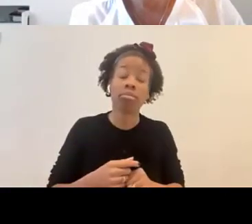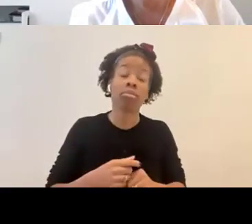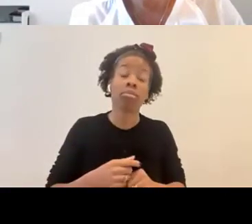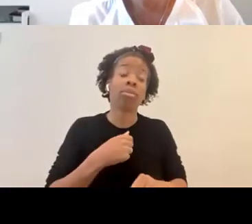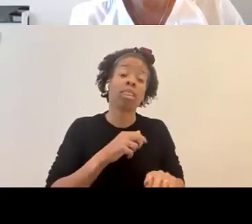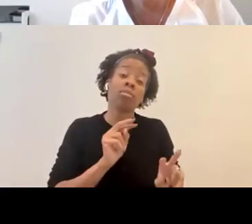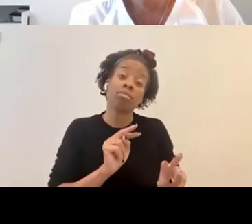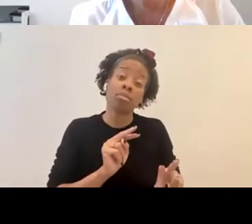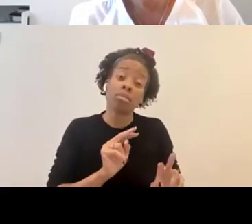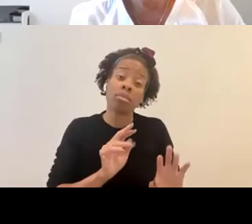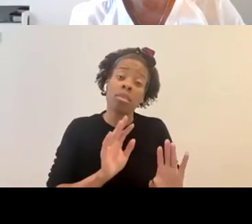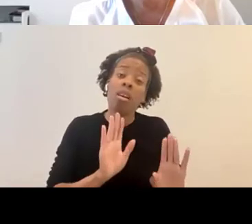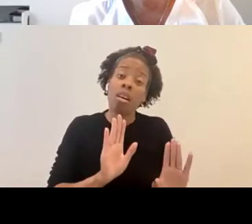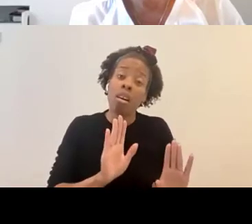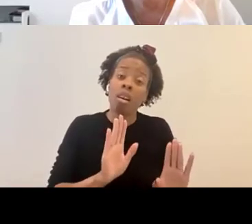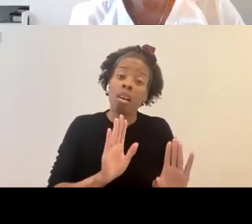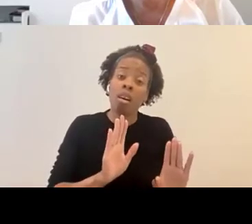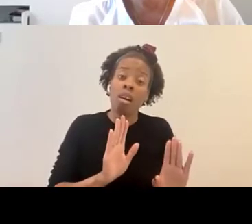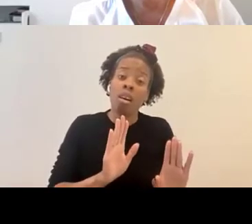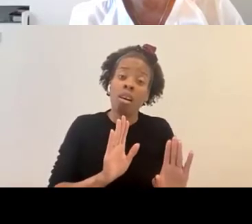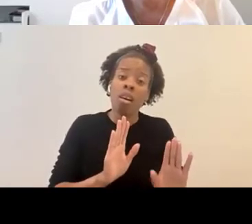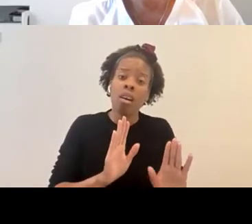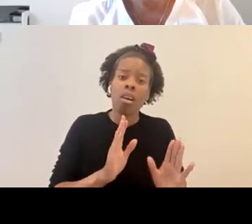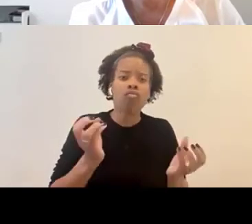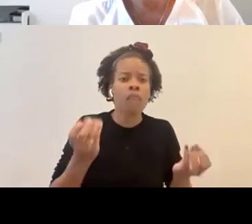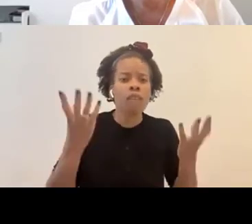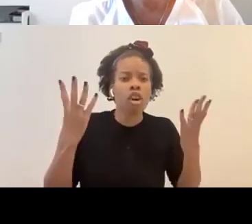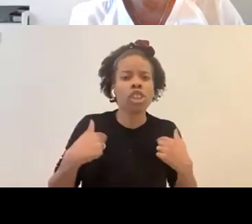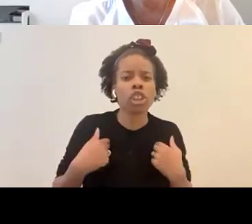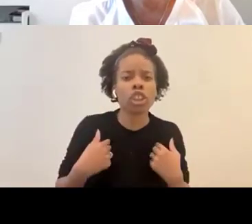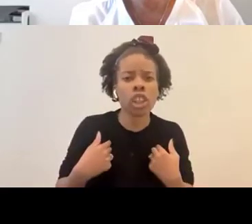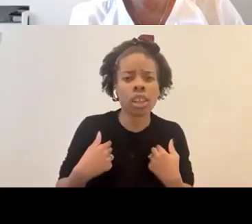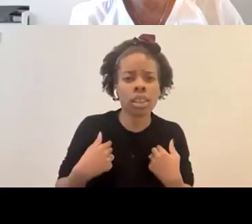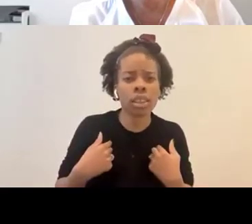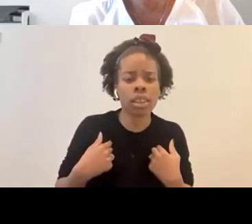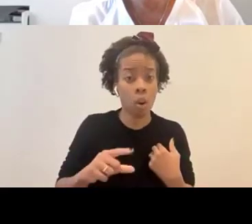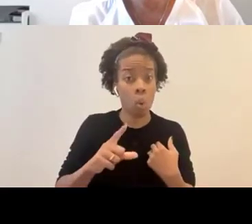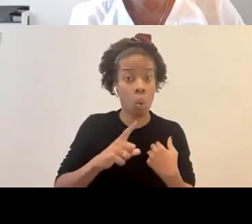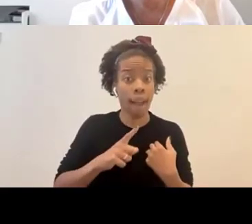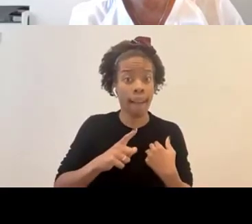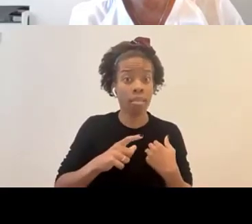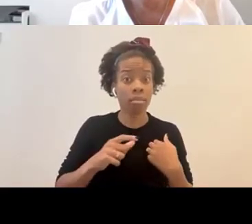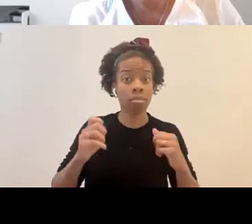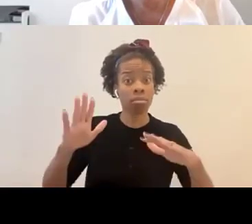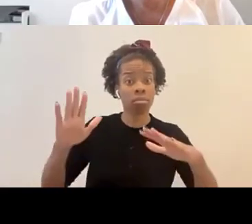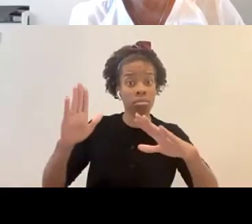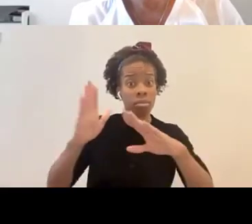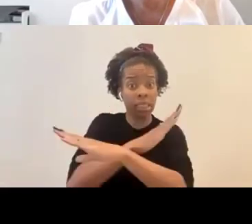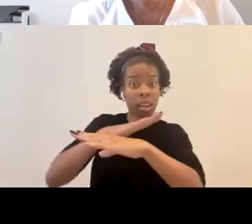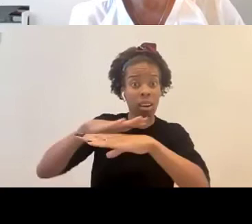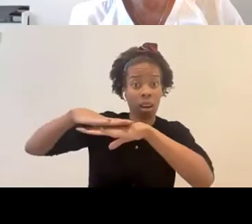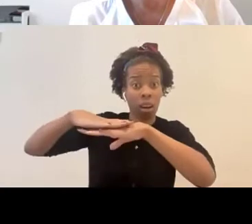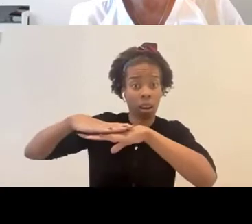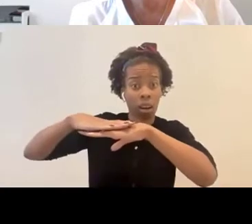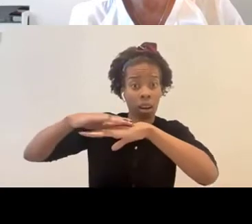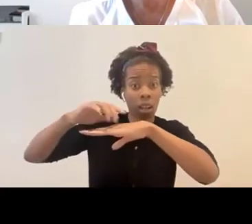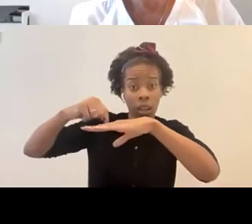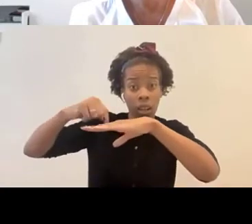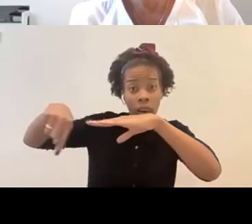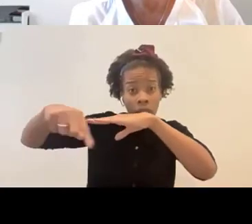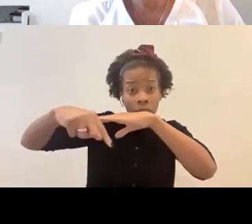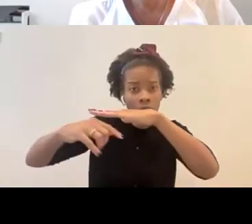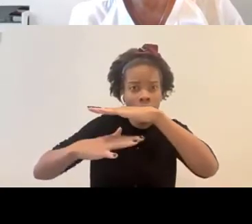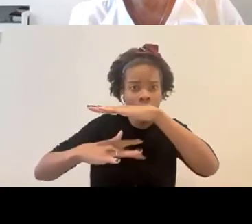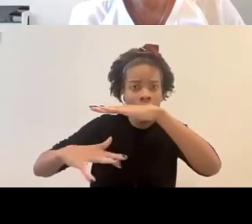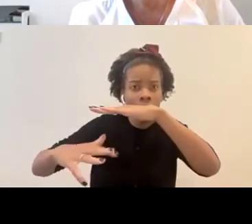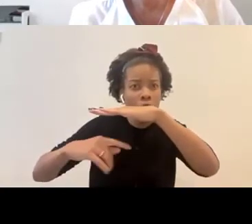naming and surfacing what I have intuitively been doing for